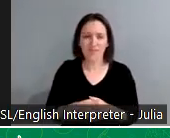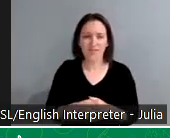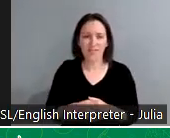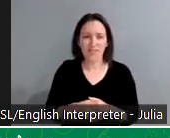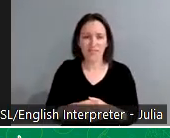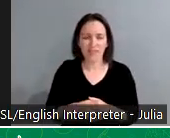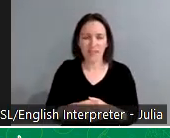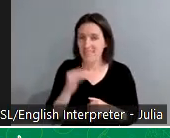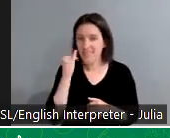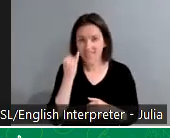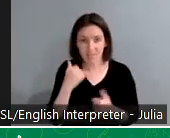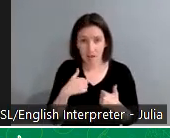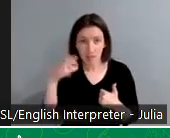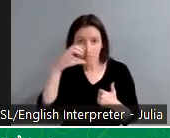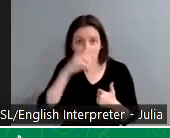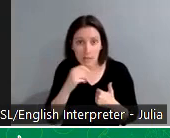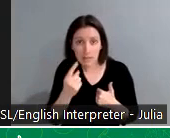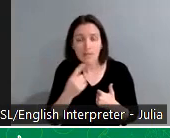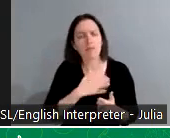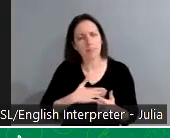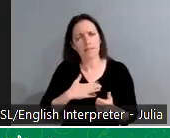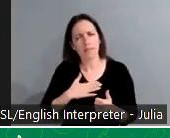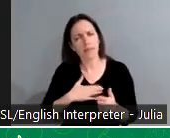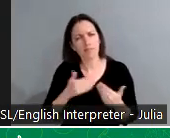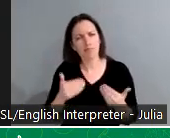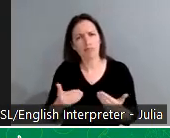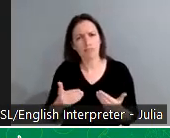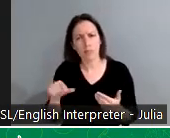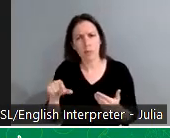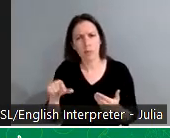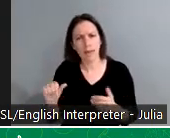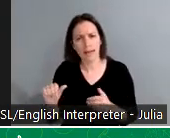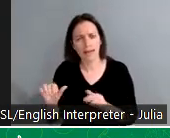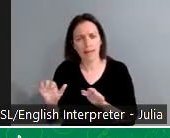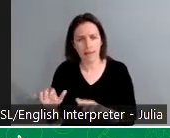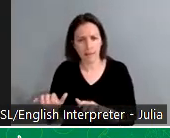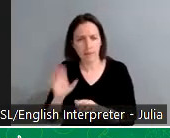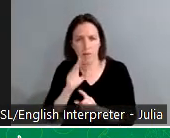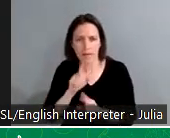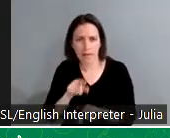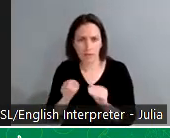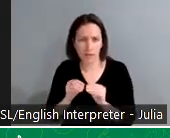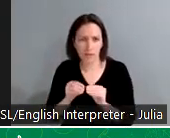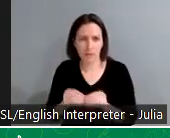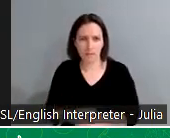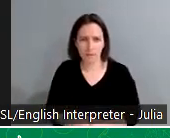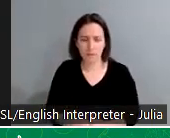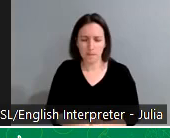that I may have missed, please feel free to put it in the Q&A and I'll go ahead and answer